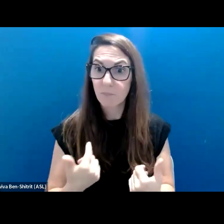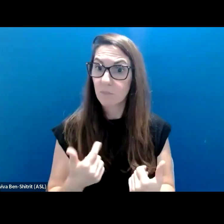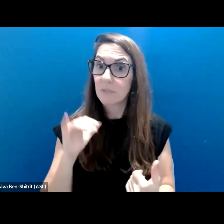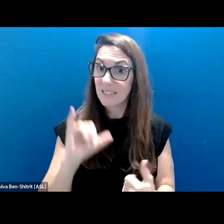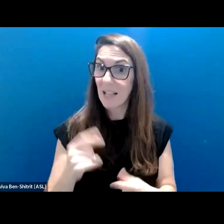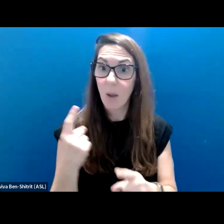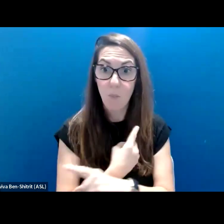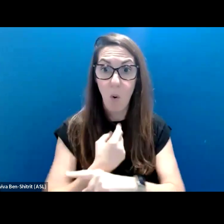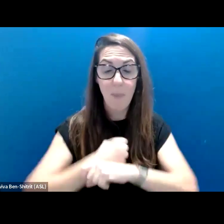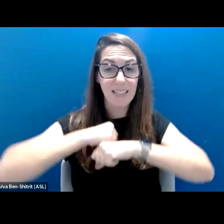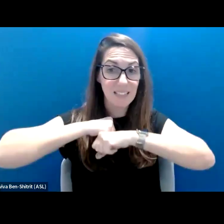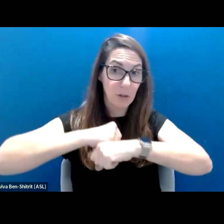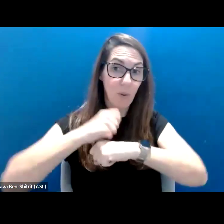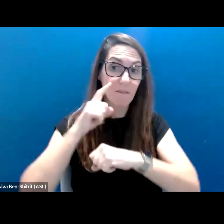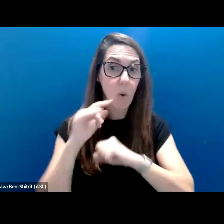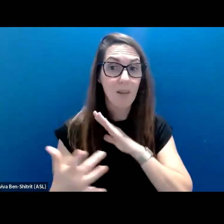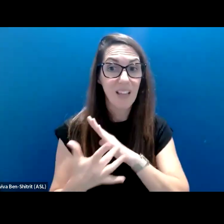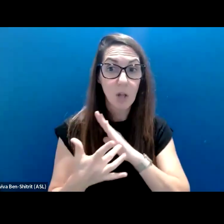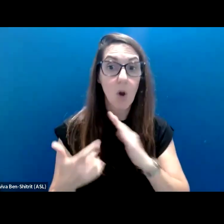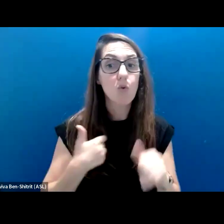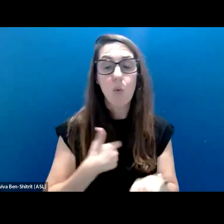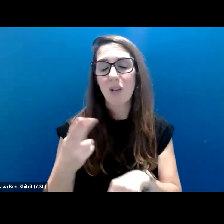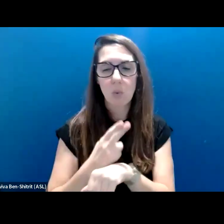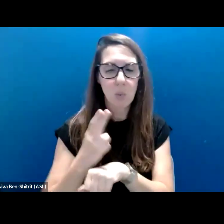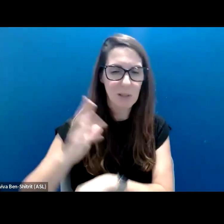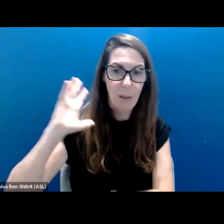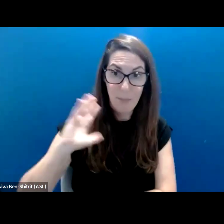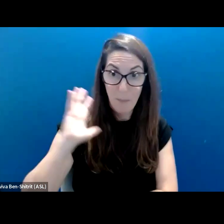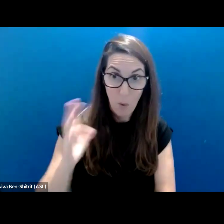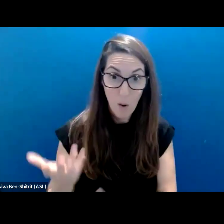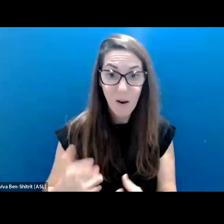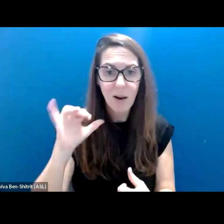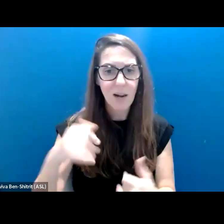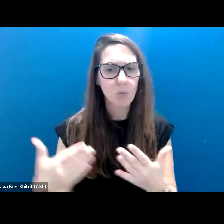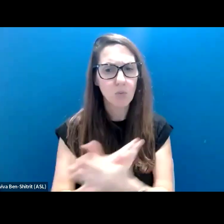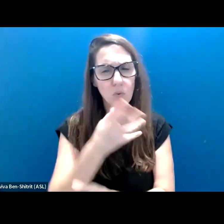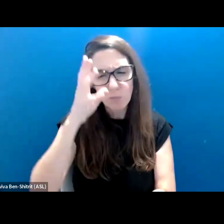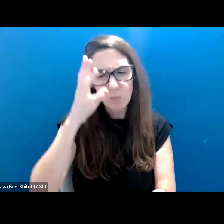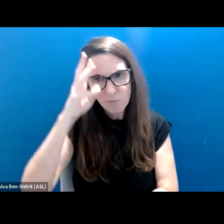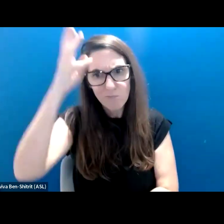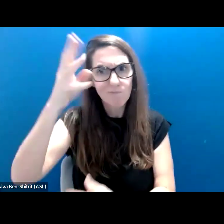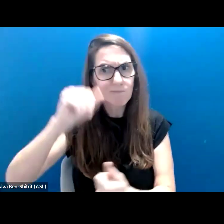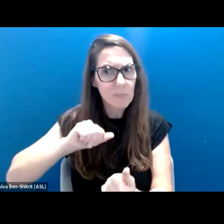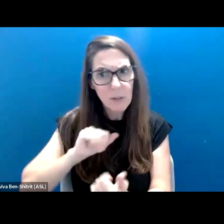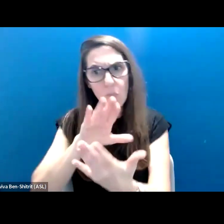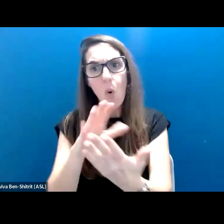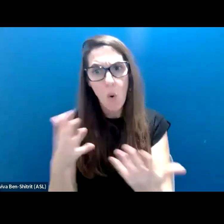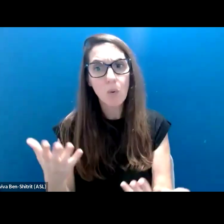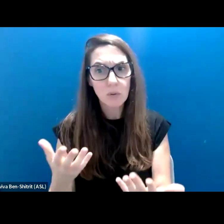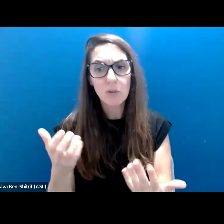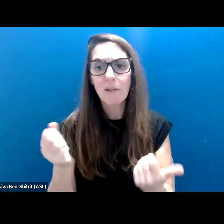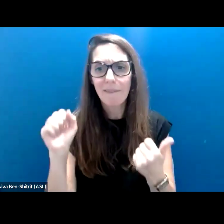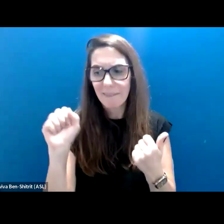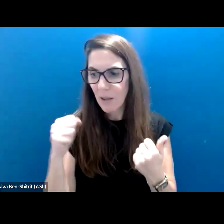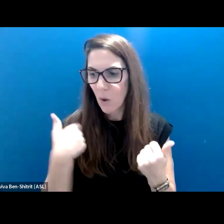secure on a technology that we've used before, is an approach that may be able to do this. Yes, we would